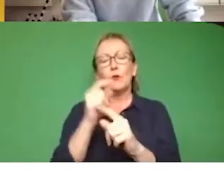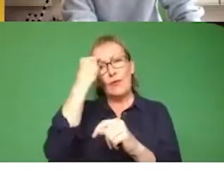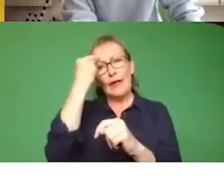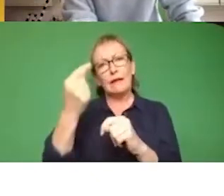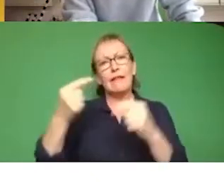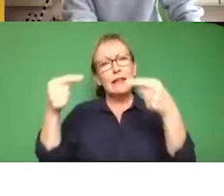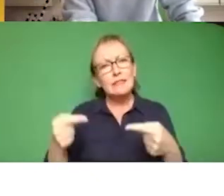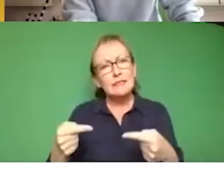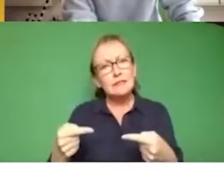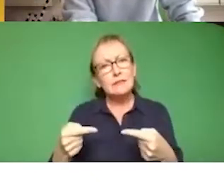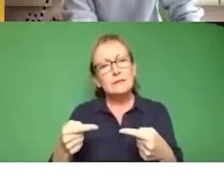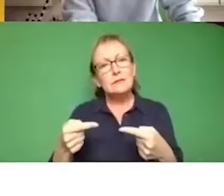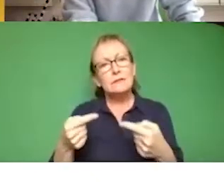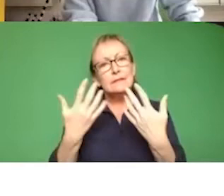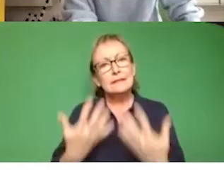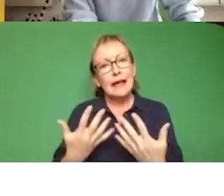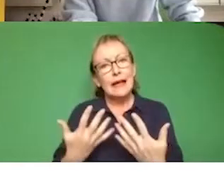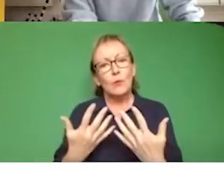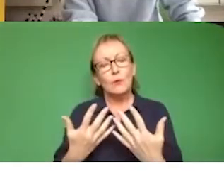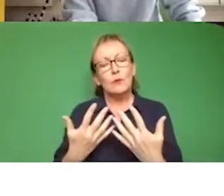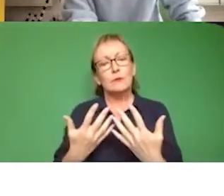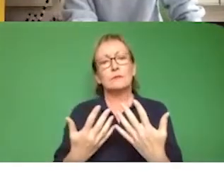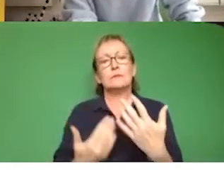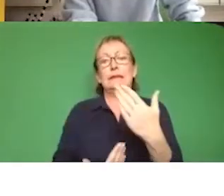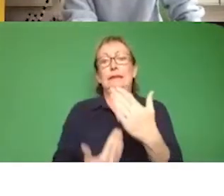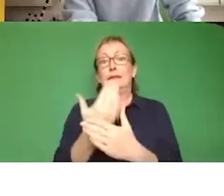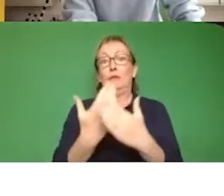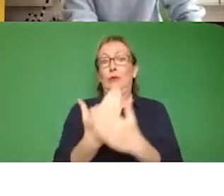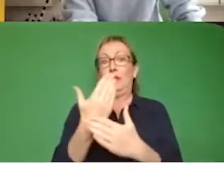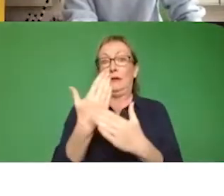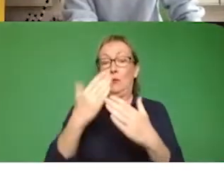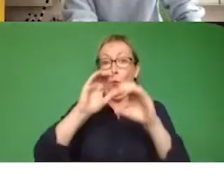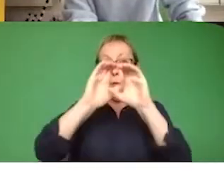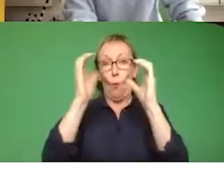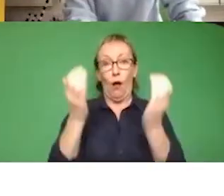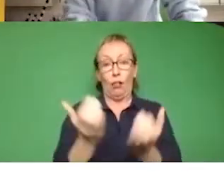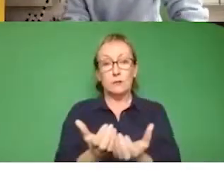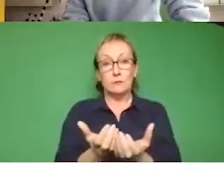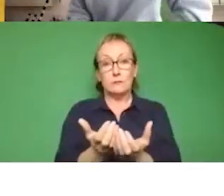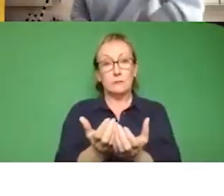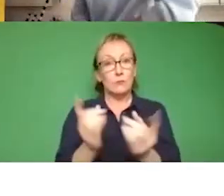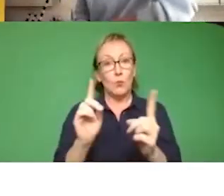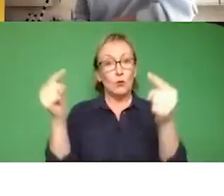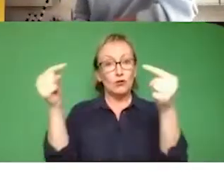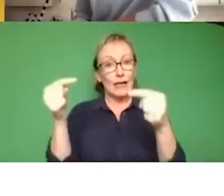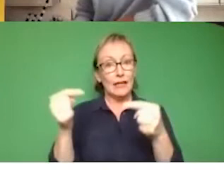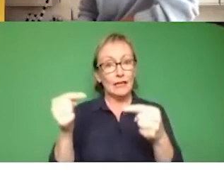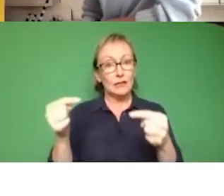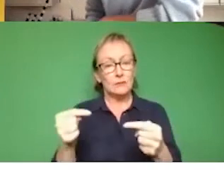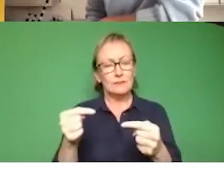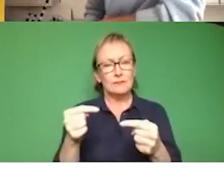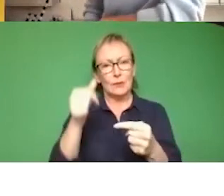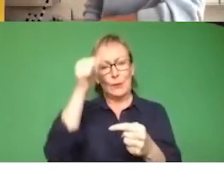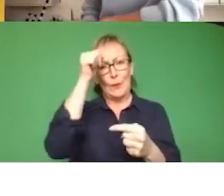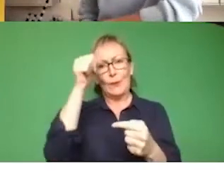then navigating the kind of contemporary fashion world right now? I mean obviously we're going through a crazy time.